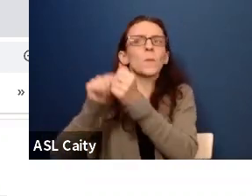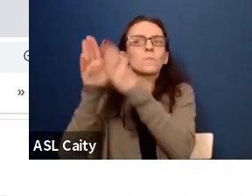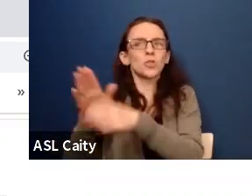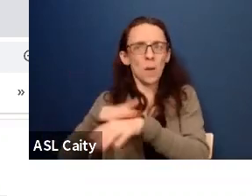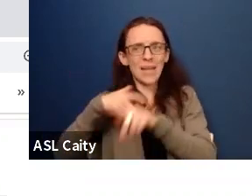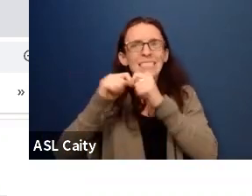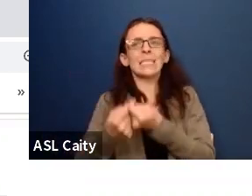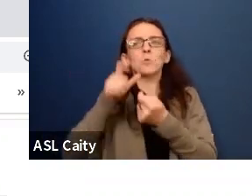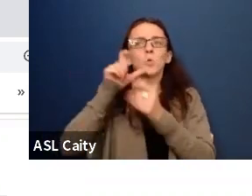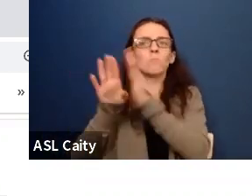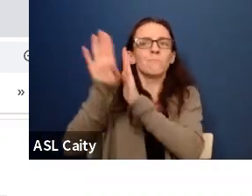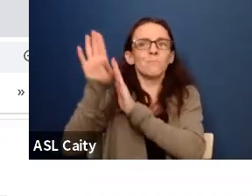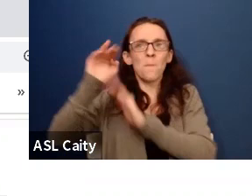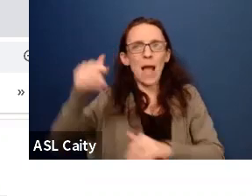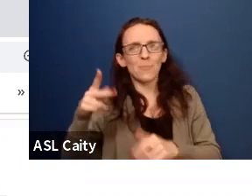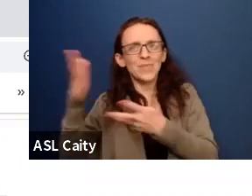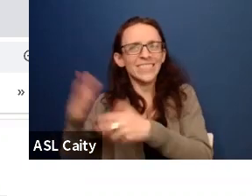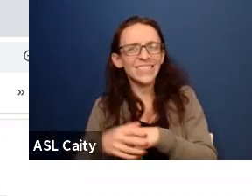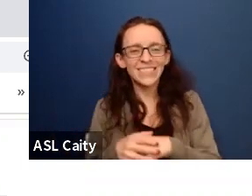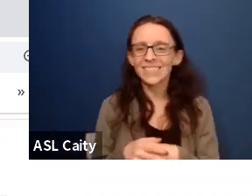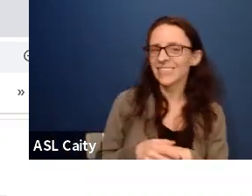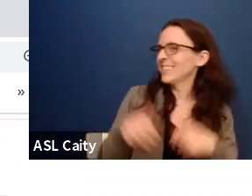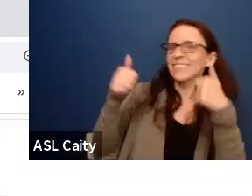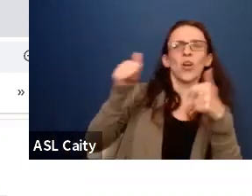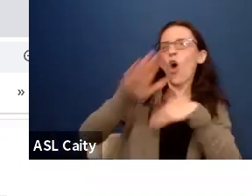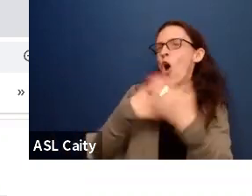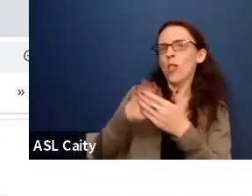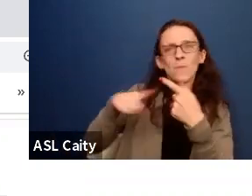made the maps. All about GIS.